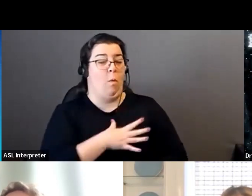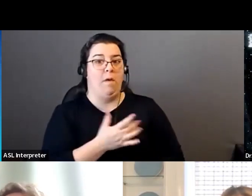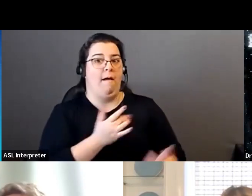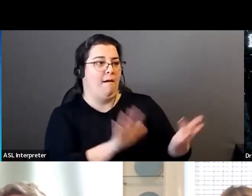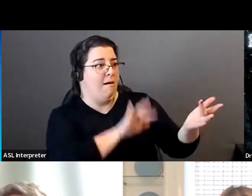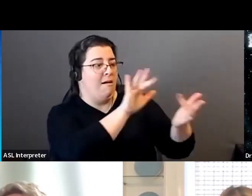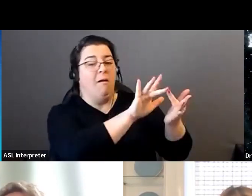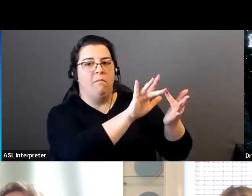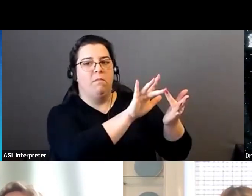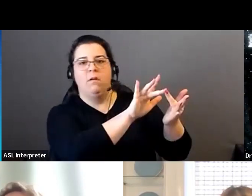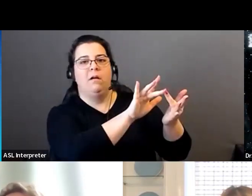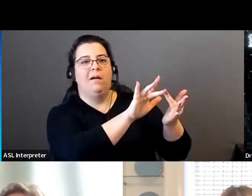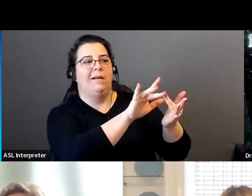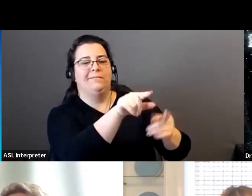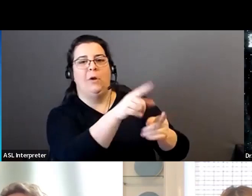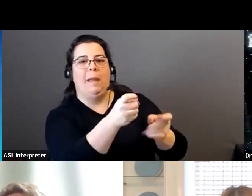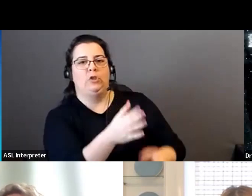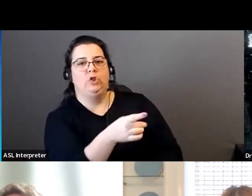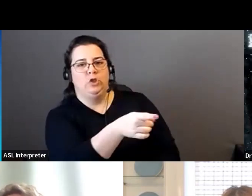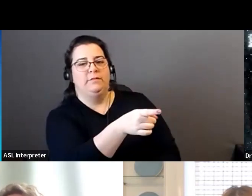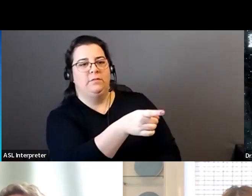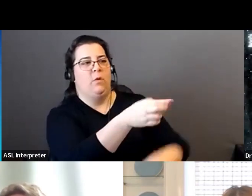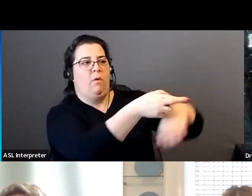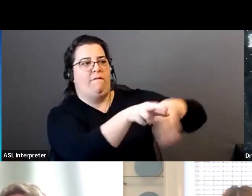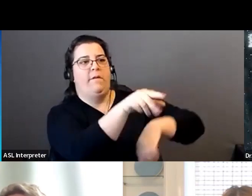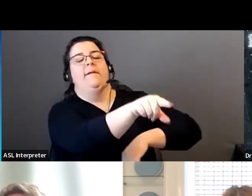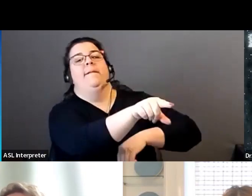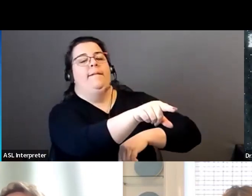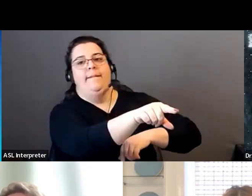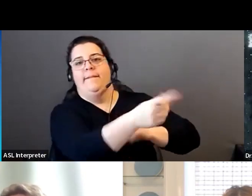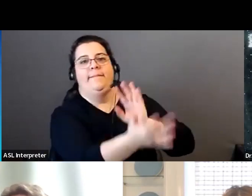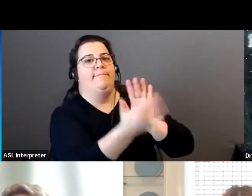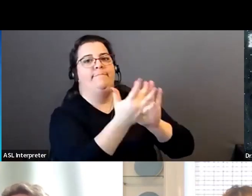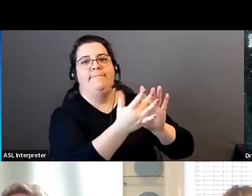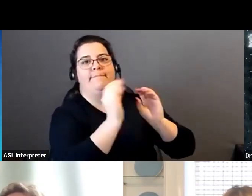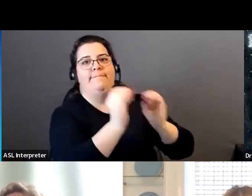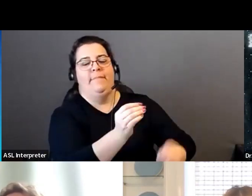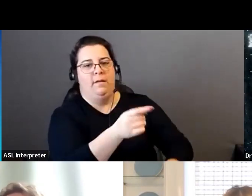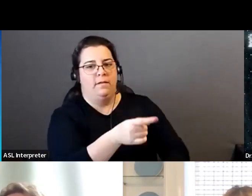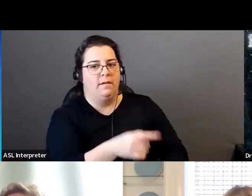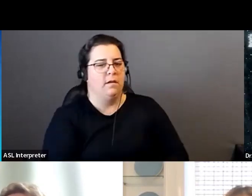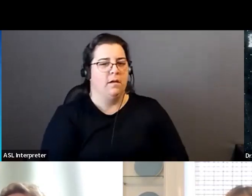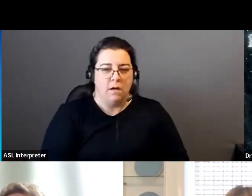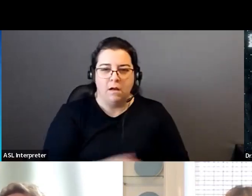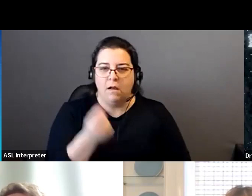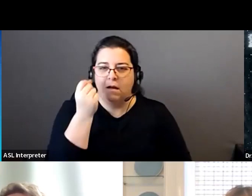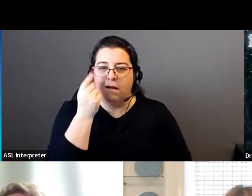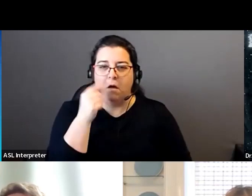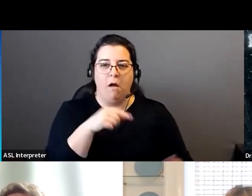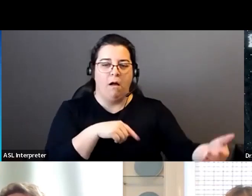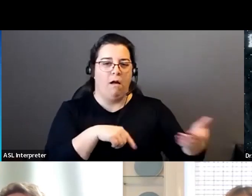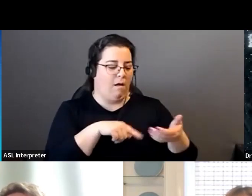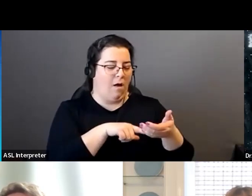But when I noticed that she liked the video, I went, bam. I saw you like my video. I've been trying to